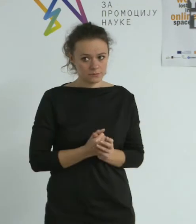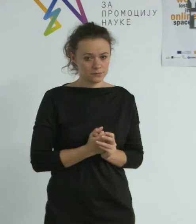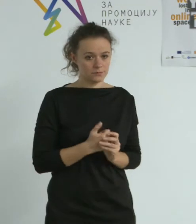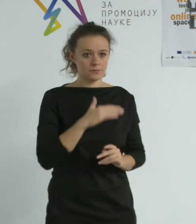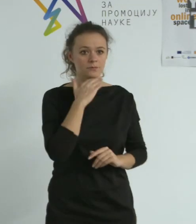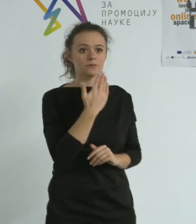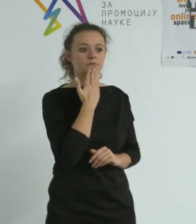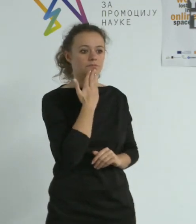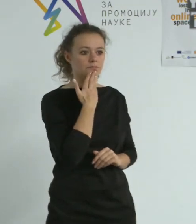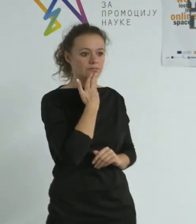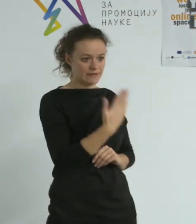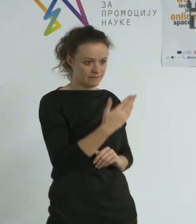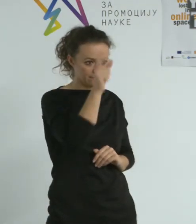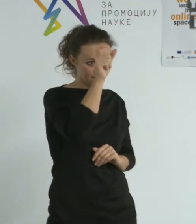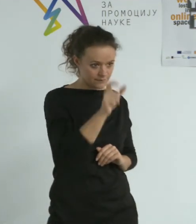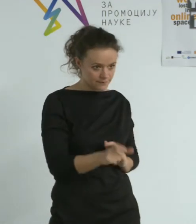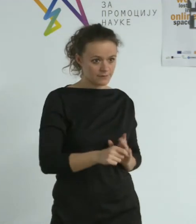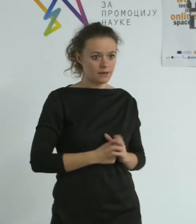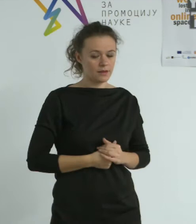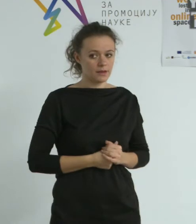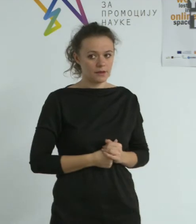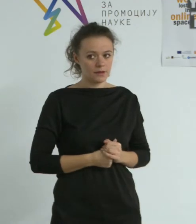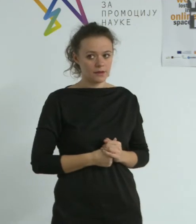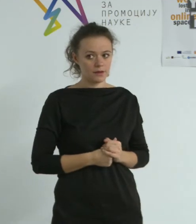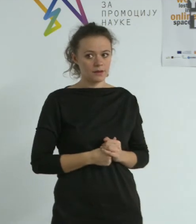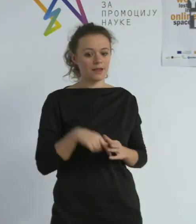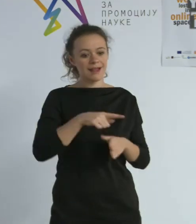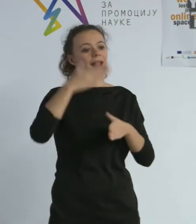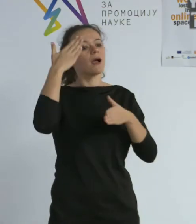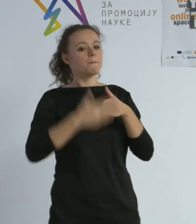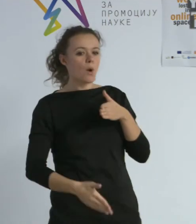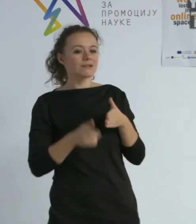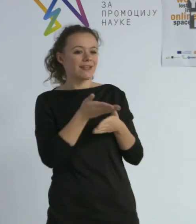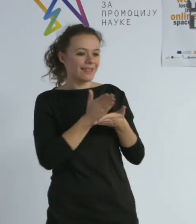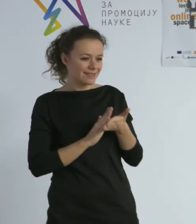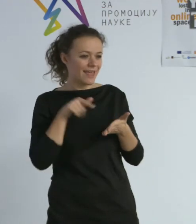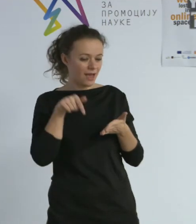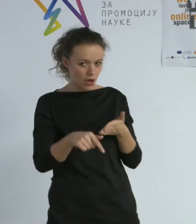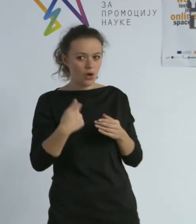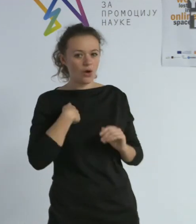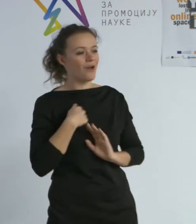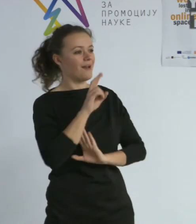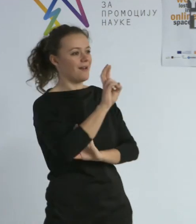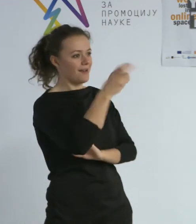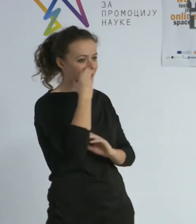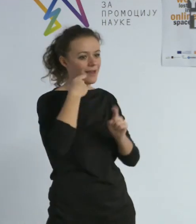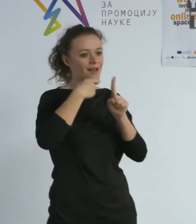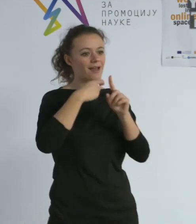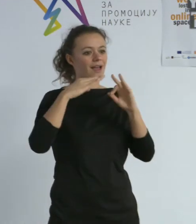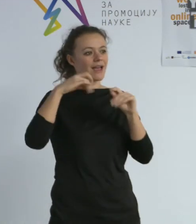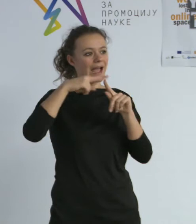Thank you, Dragana. And for the final part of this section, we invited